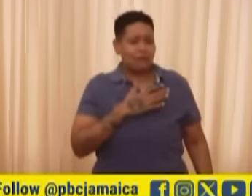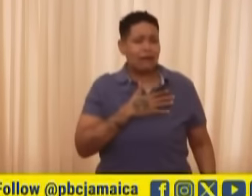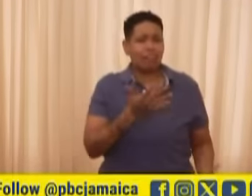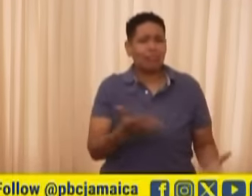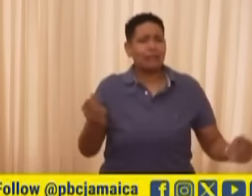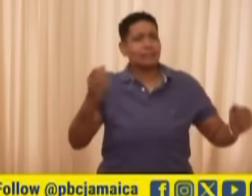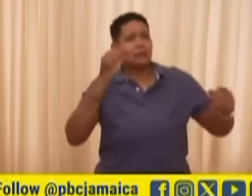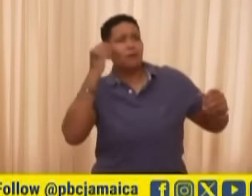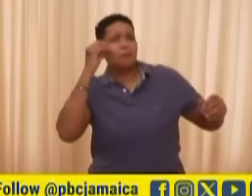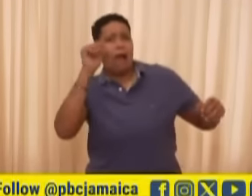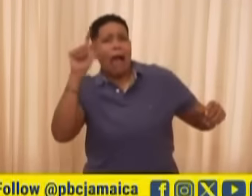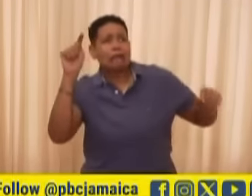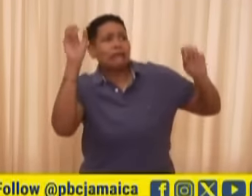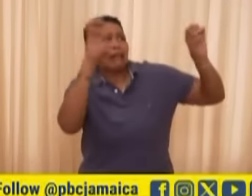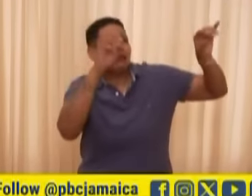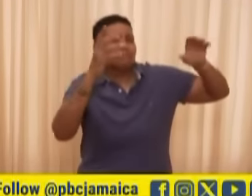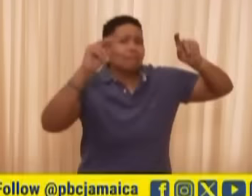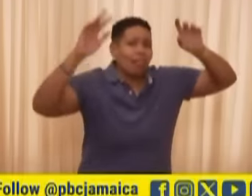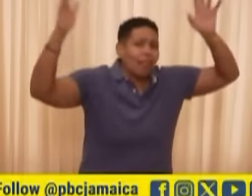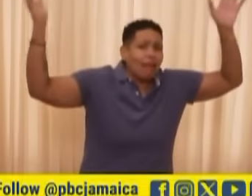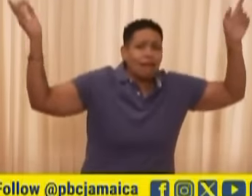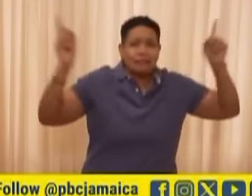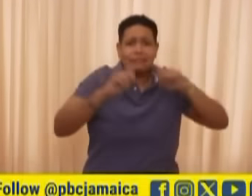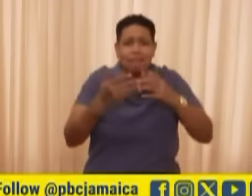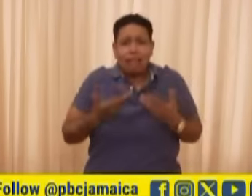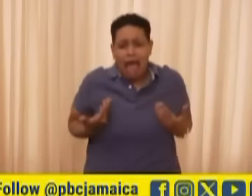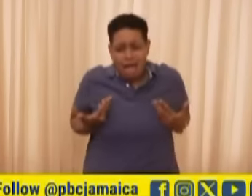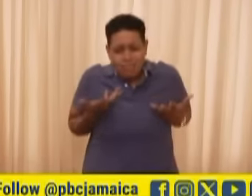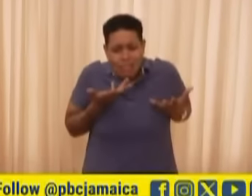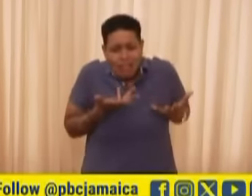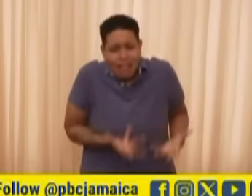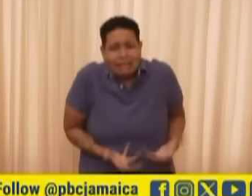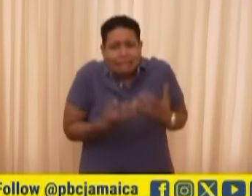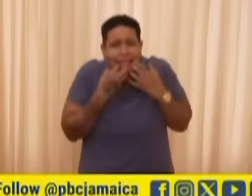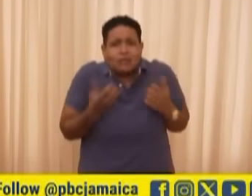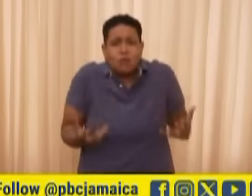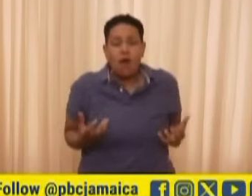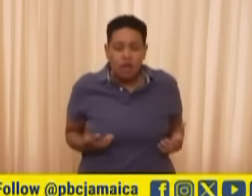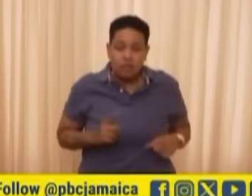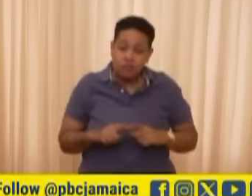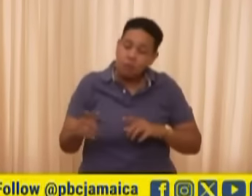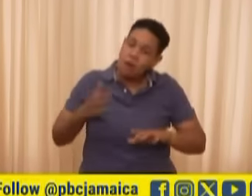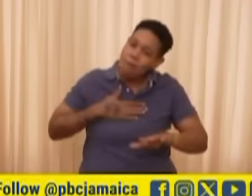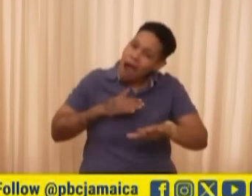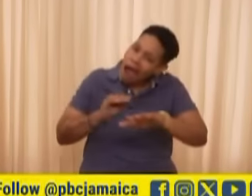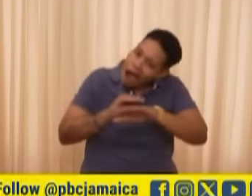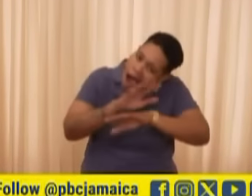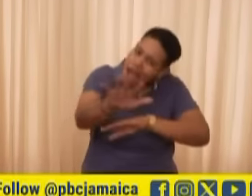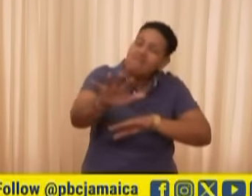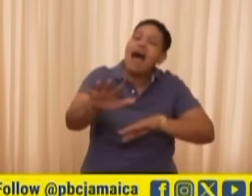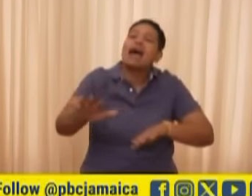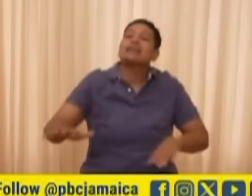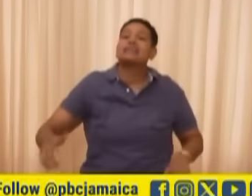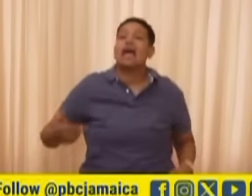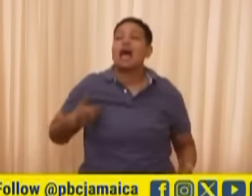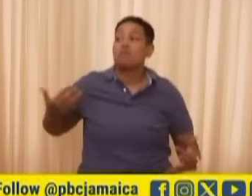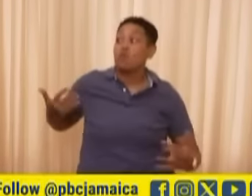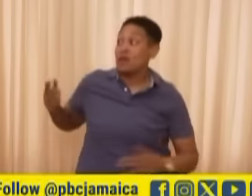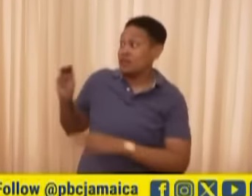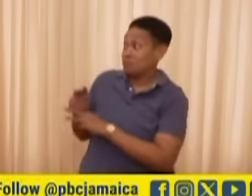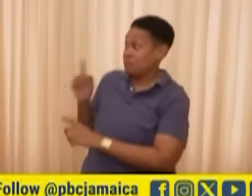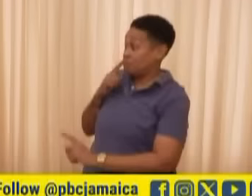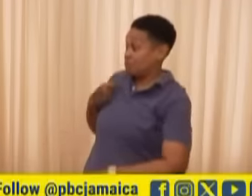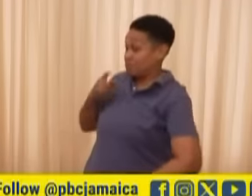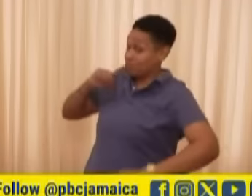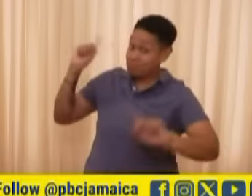assets. But my advice to them, because it's no advice, I'm awaiting the